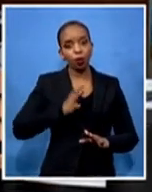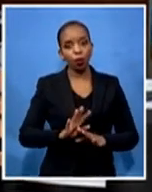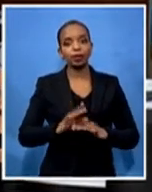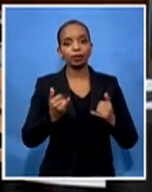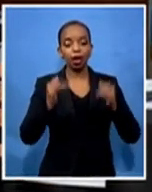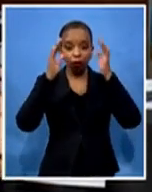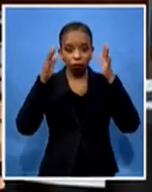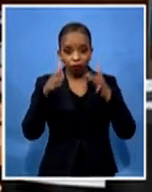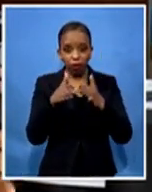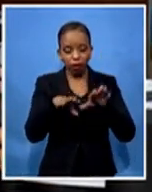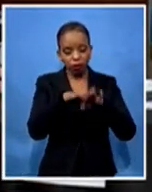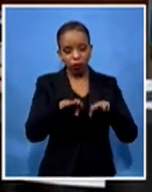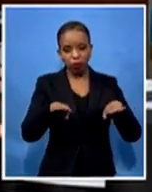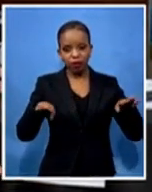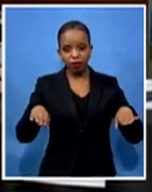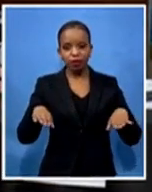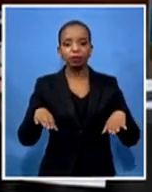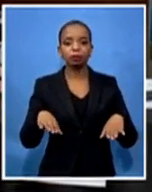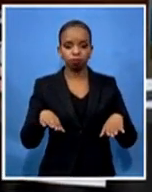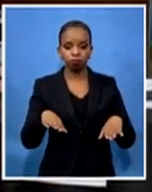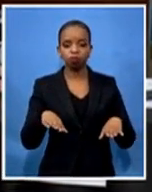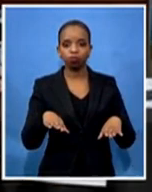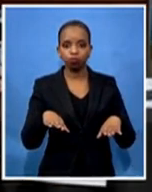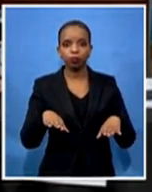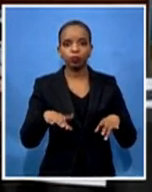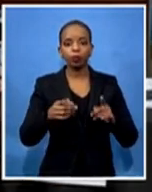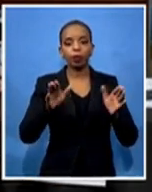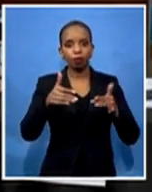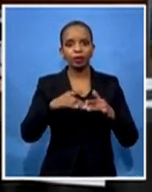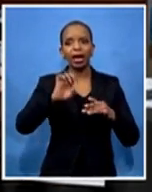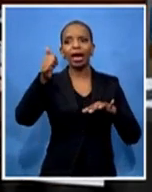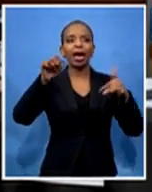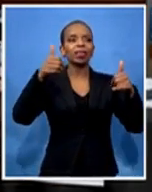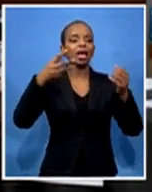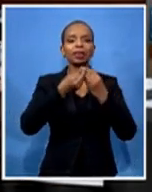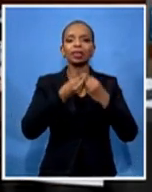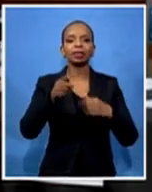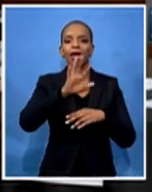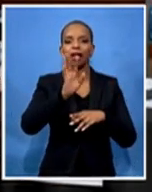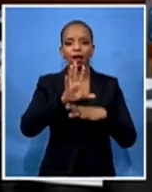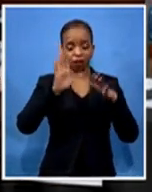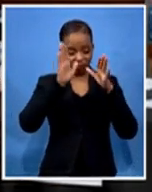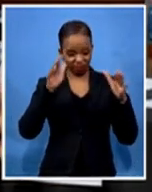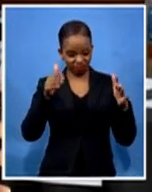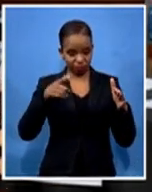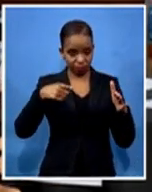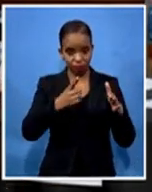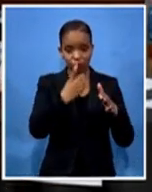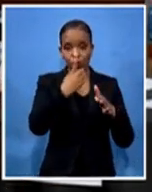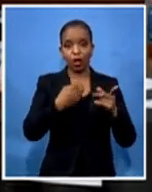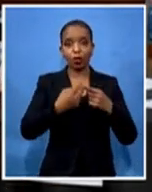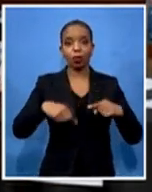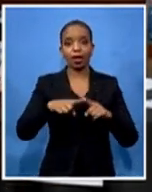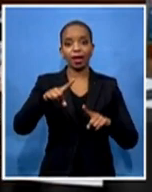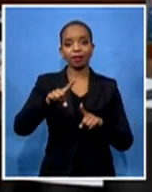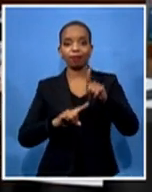other subjects. The main subjects that we fairly want to drive aggressively, it's the robotics and